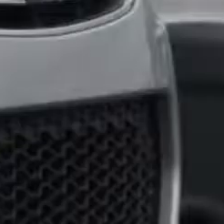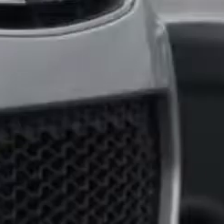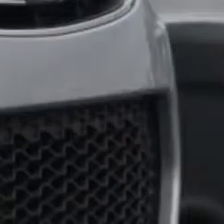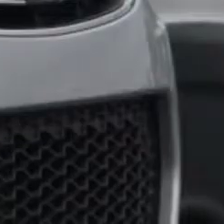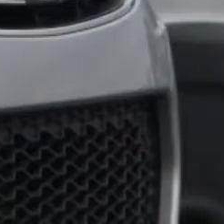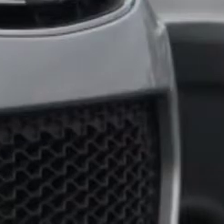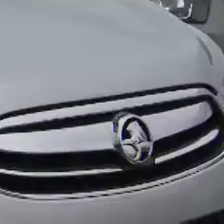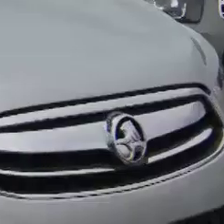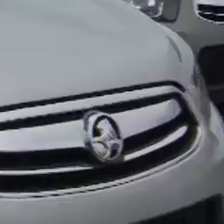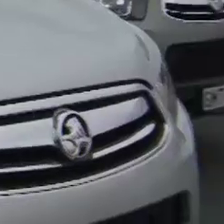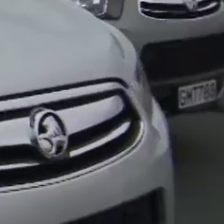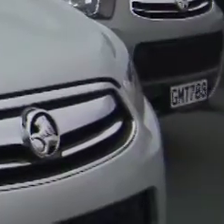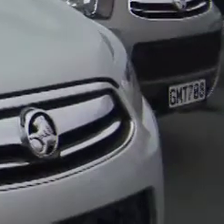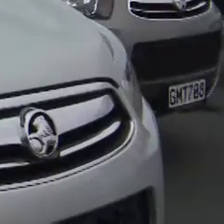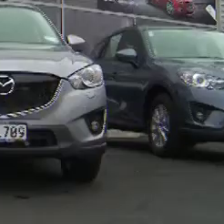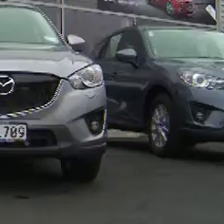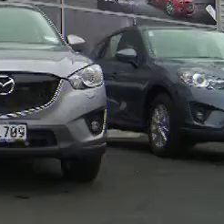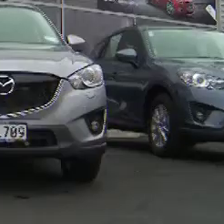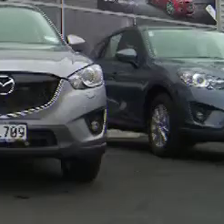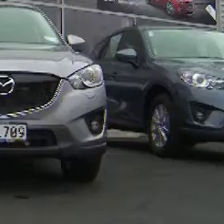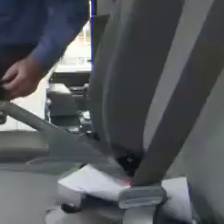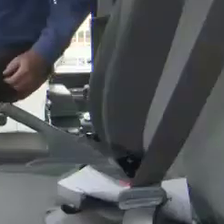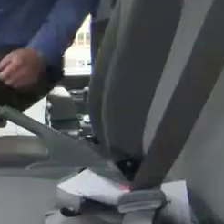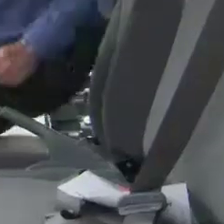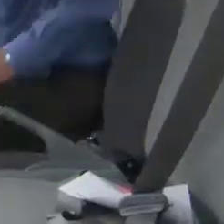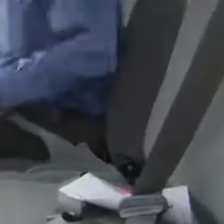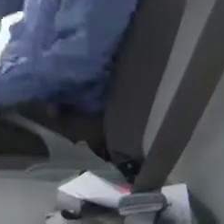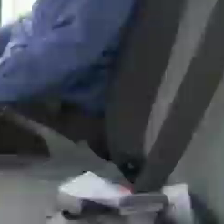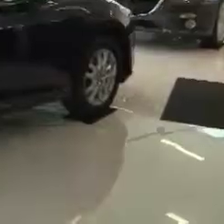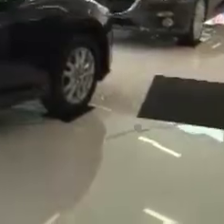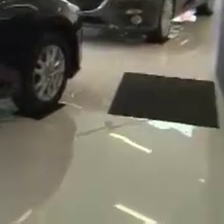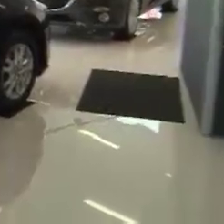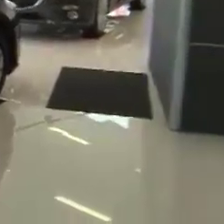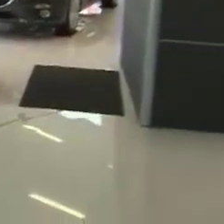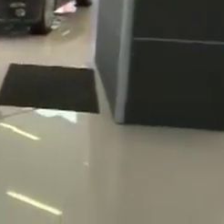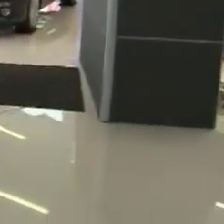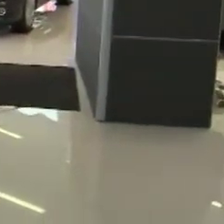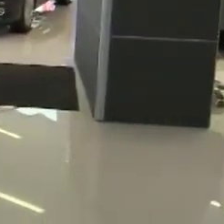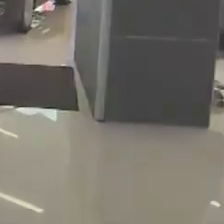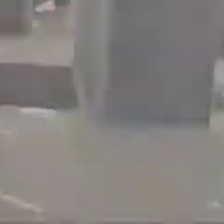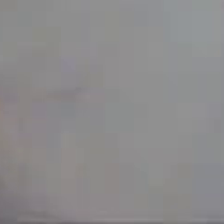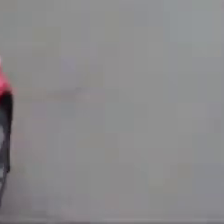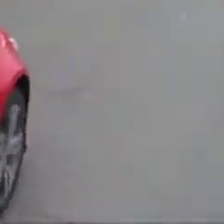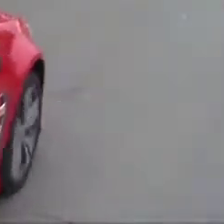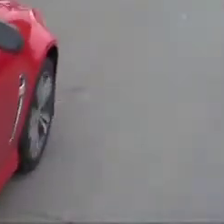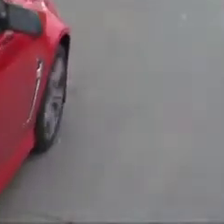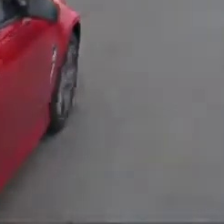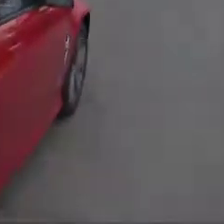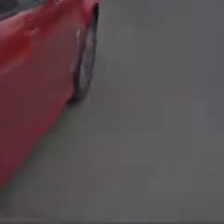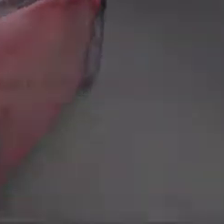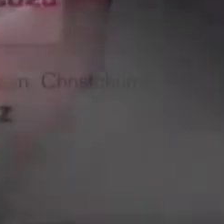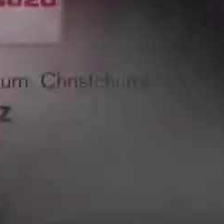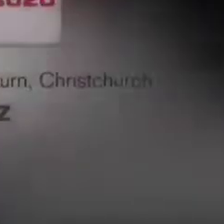selection, more value, more quality and more reasons to make Blackwells your number one choice. Visit Blackwells today, corner Waterloo Racecourse